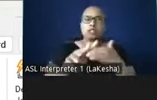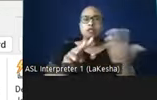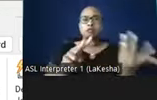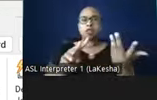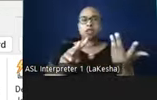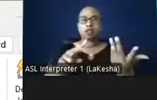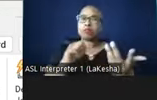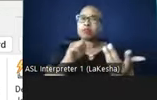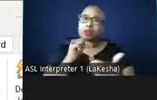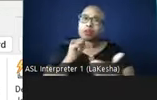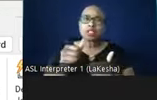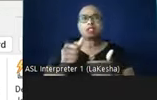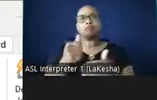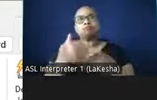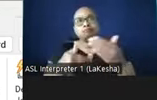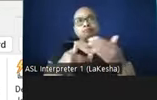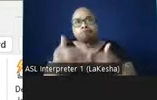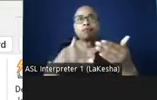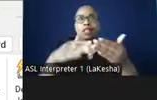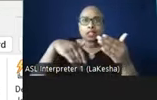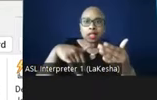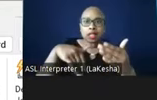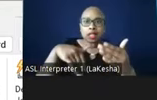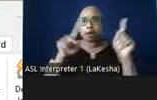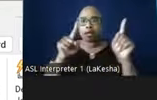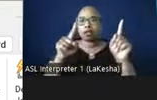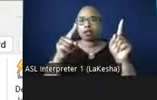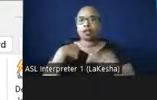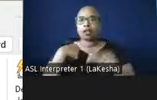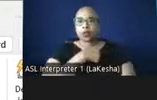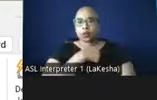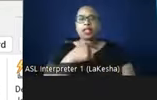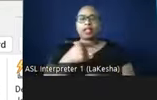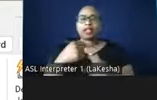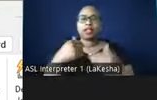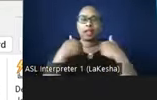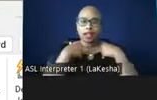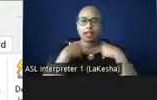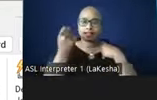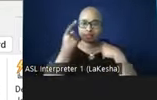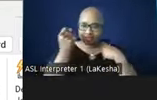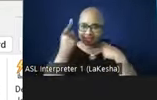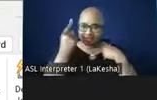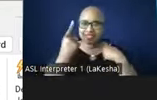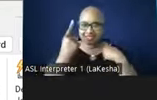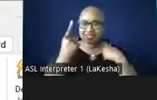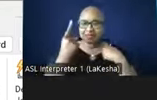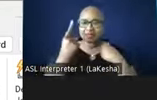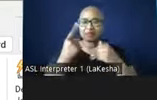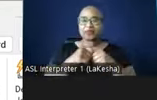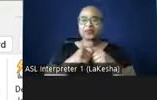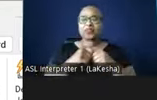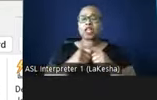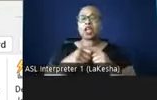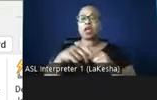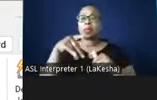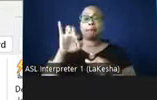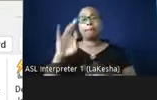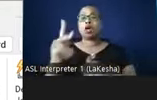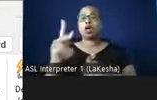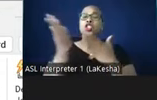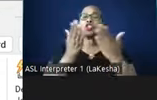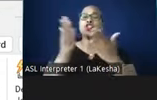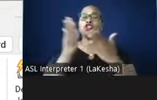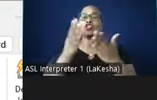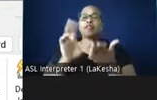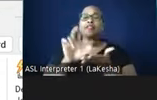had an understanding that maybe something was going to happen. The Park Service started investing in